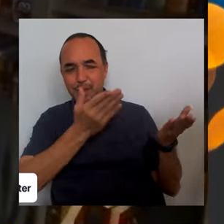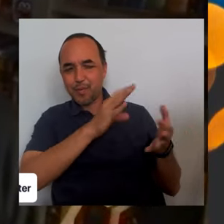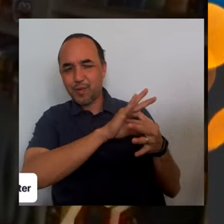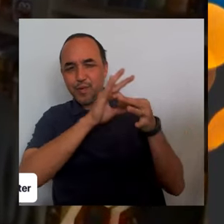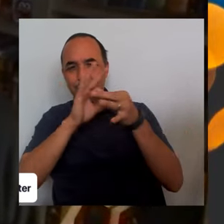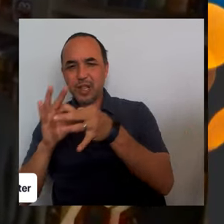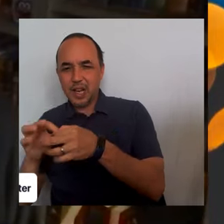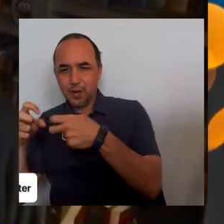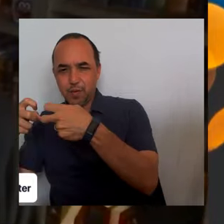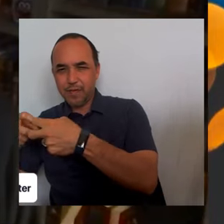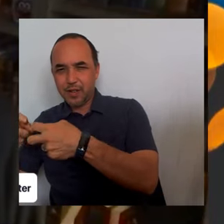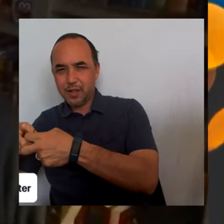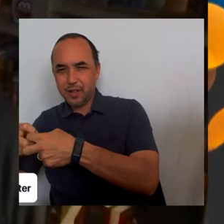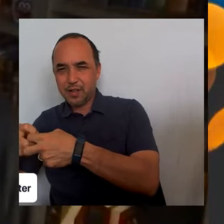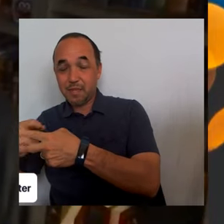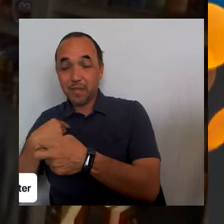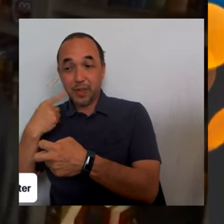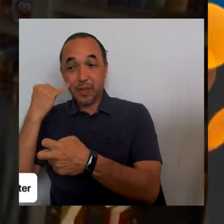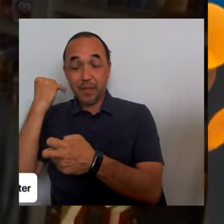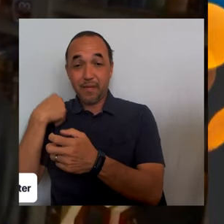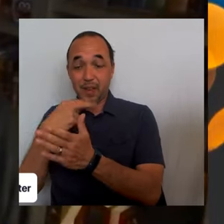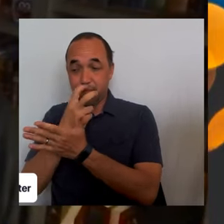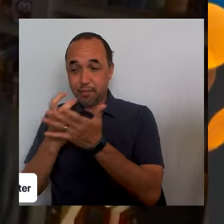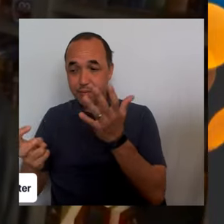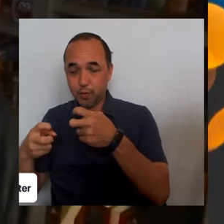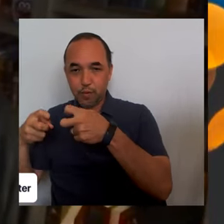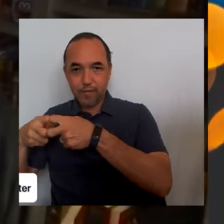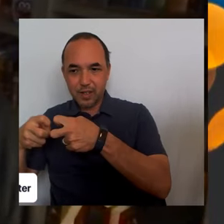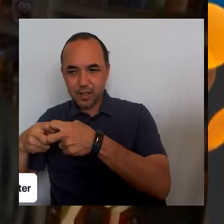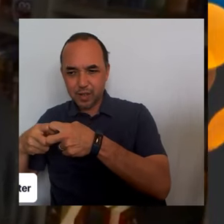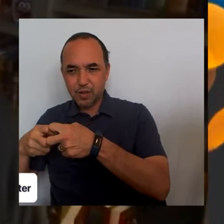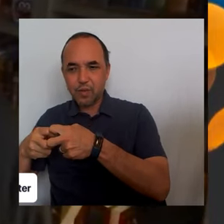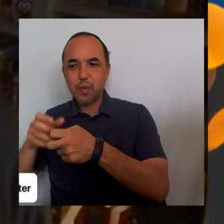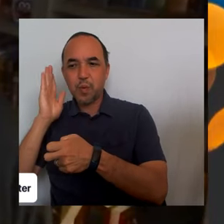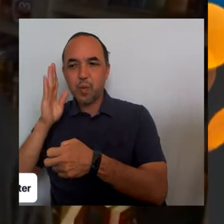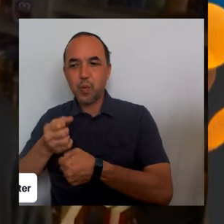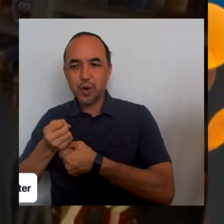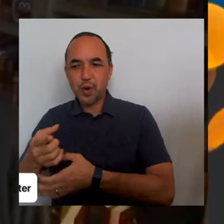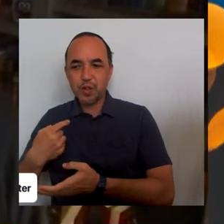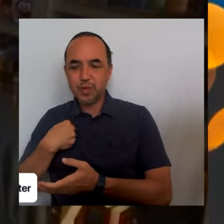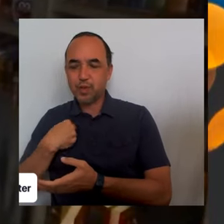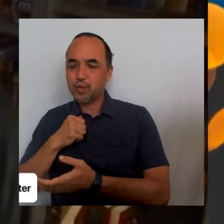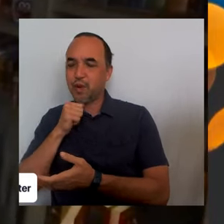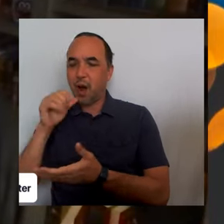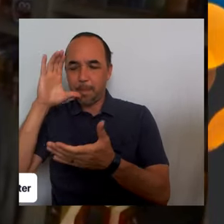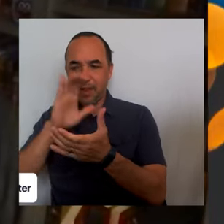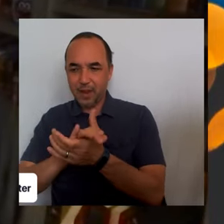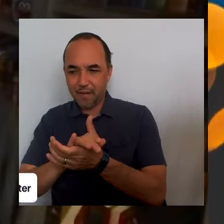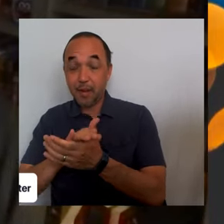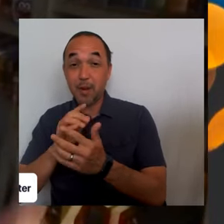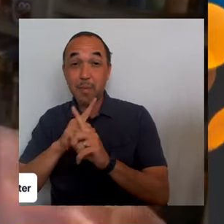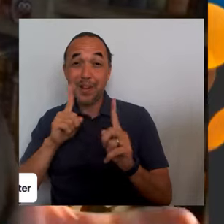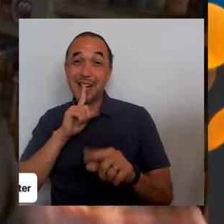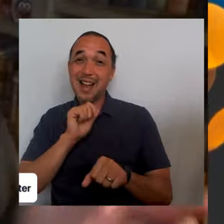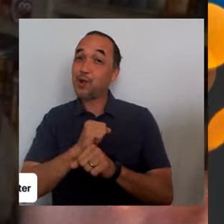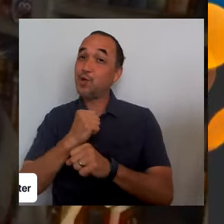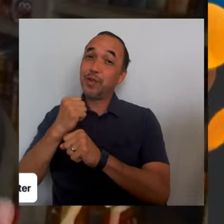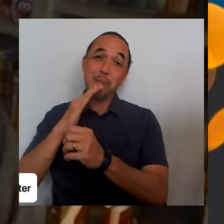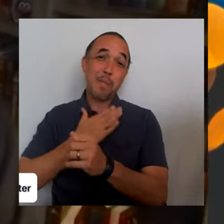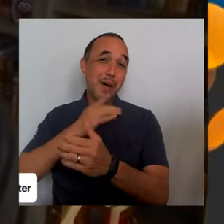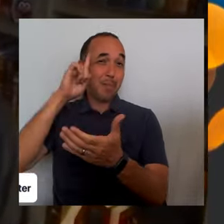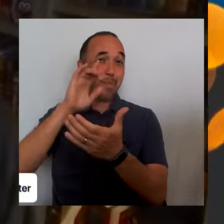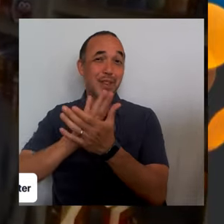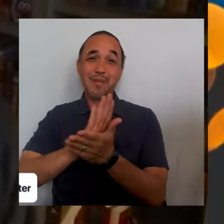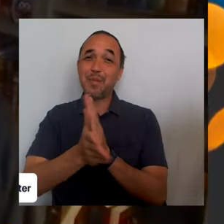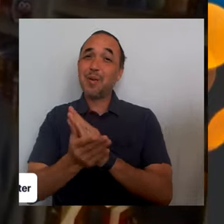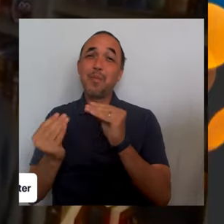me from believing in a lot of the experiences I had, but it actually made me believe more. Now I can understand how things can move in